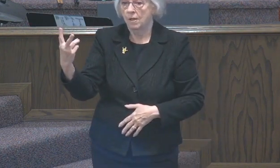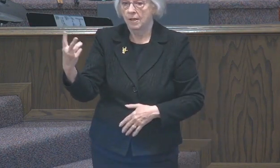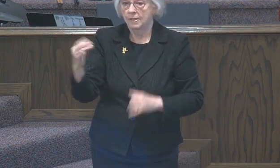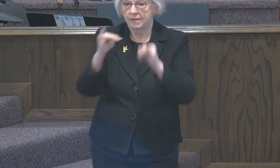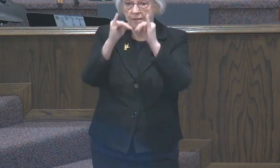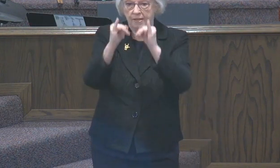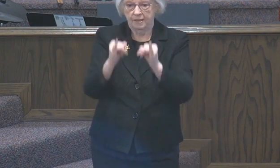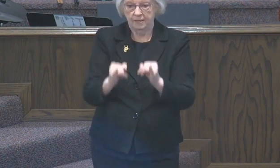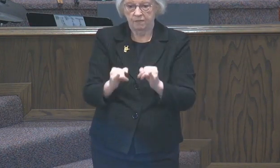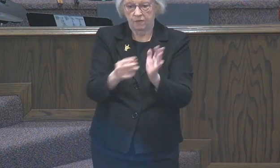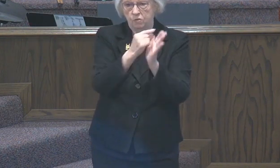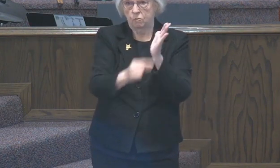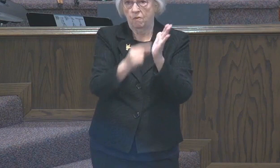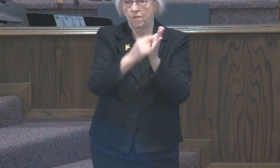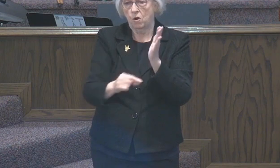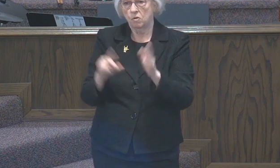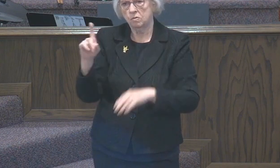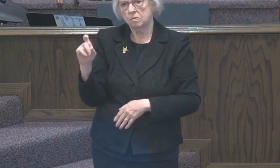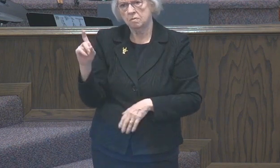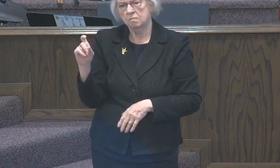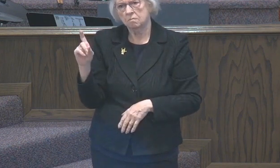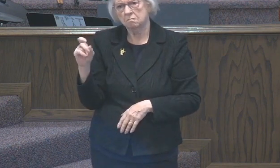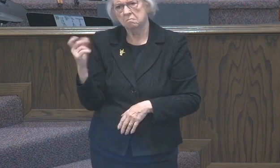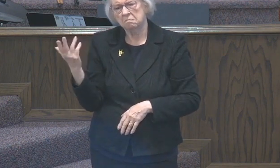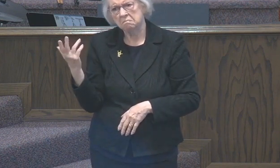But it can't be a standalone. Why not?